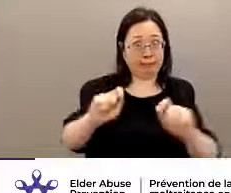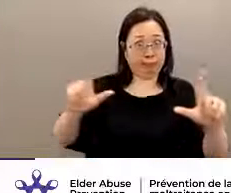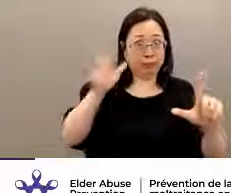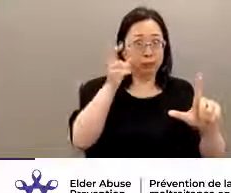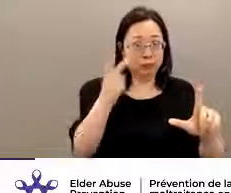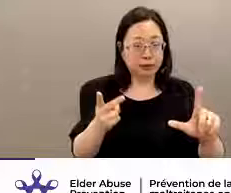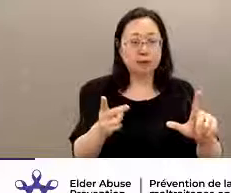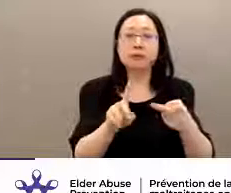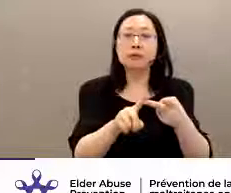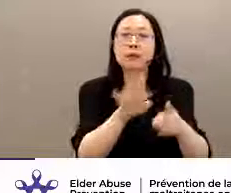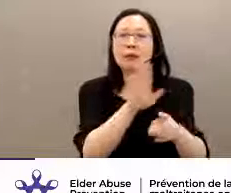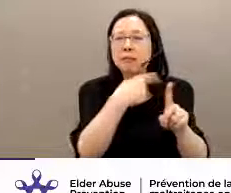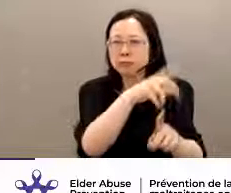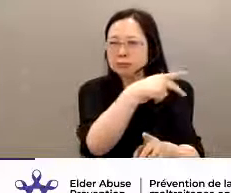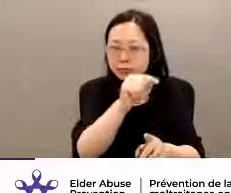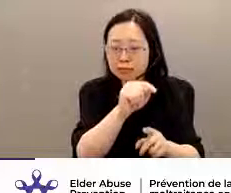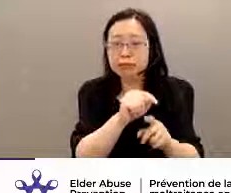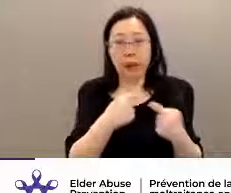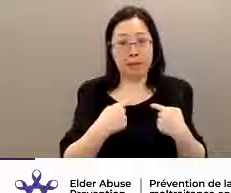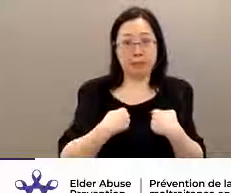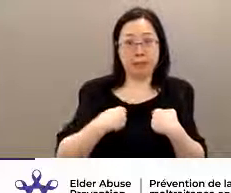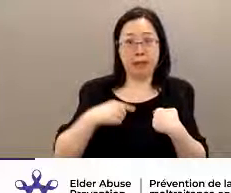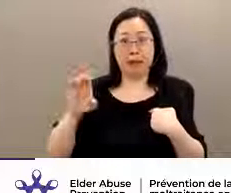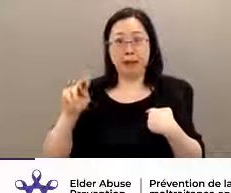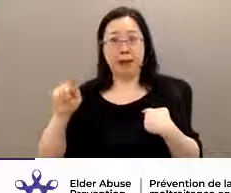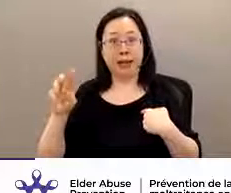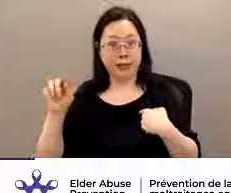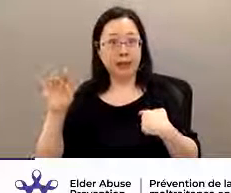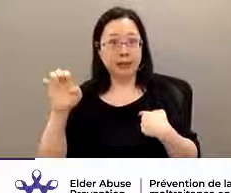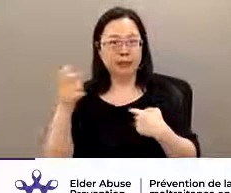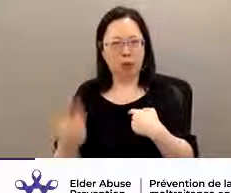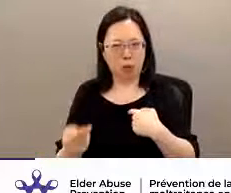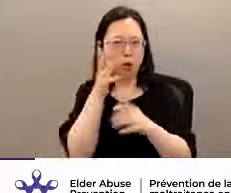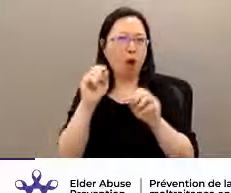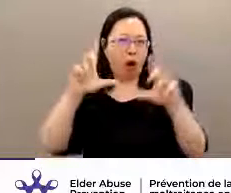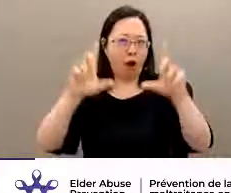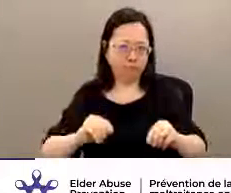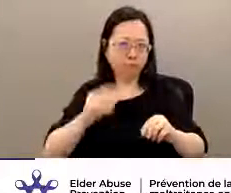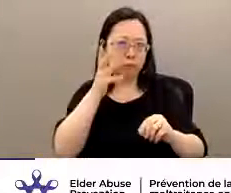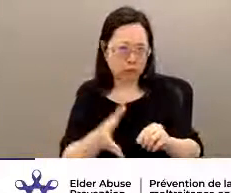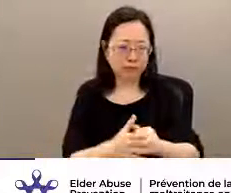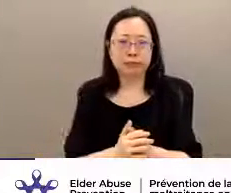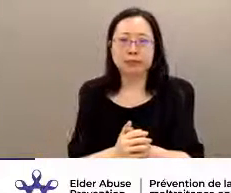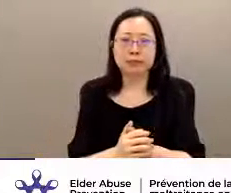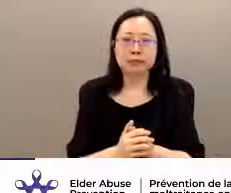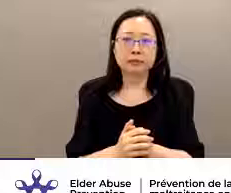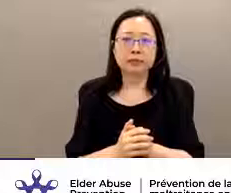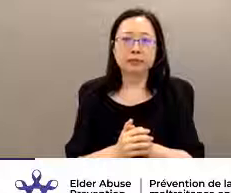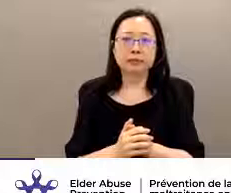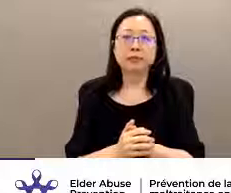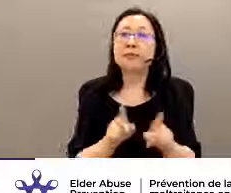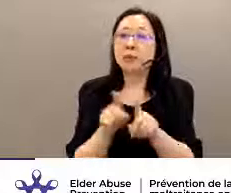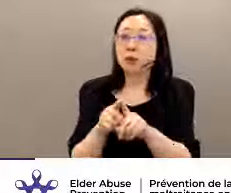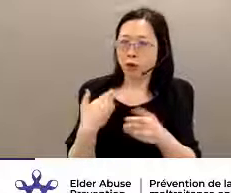Both Benedict and I will be off screen during the presentation. As I mentioned, we do have our